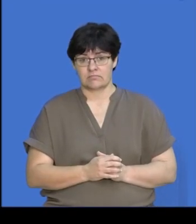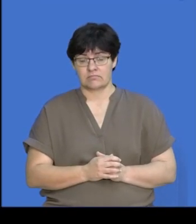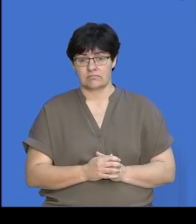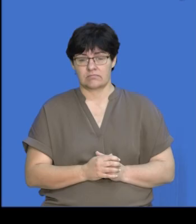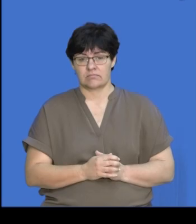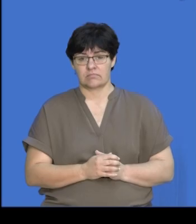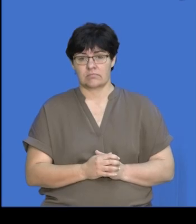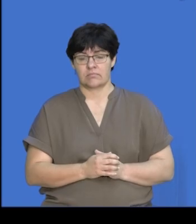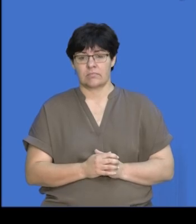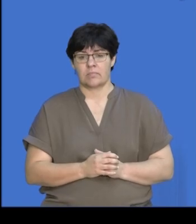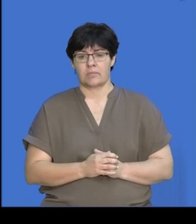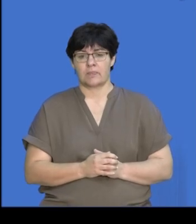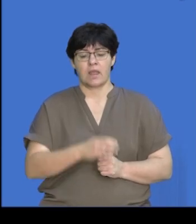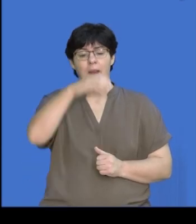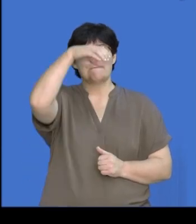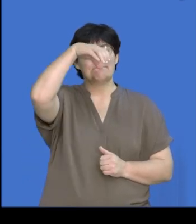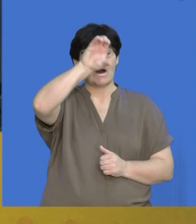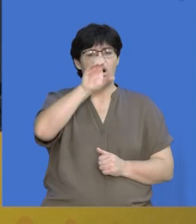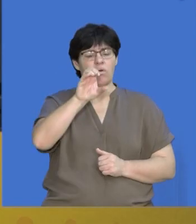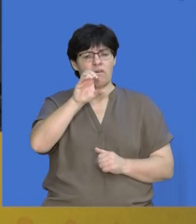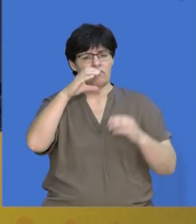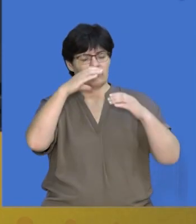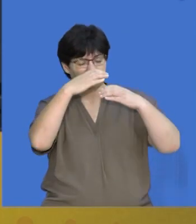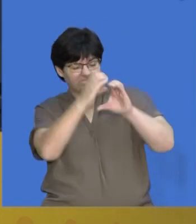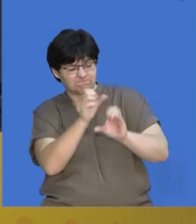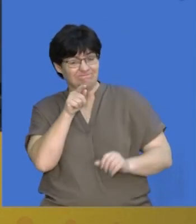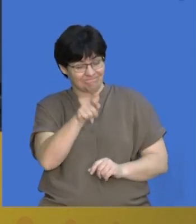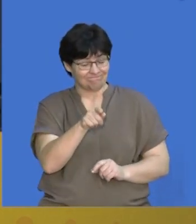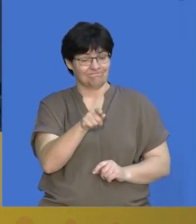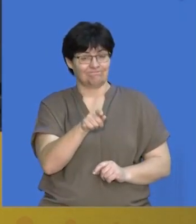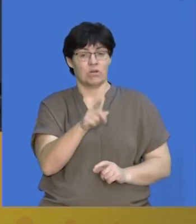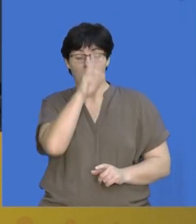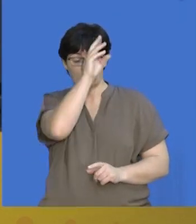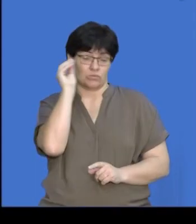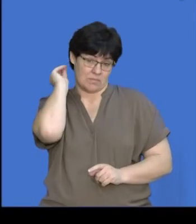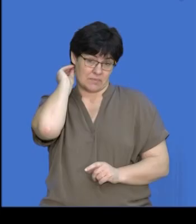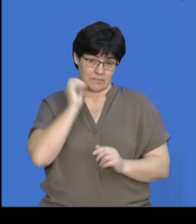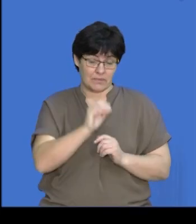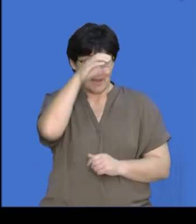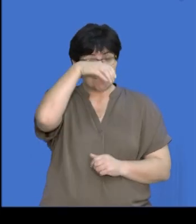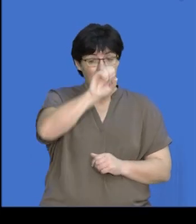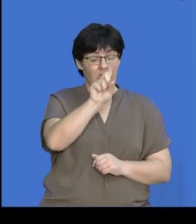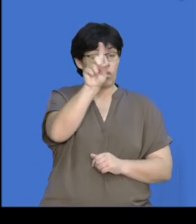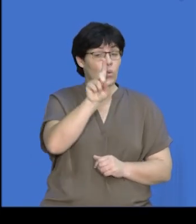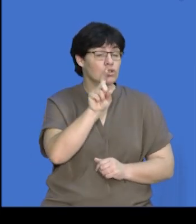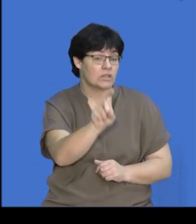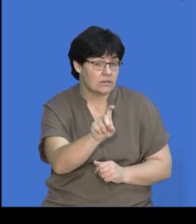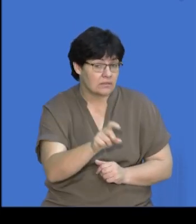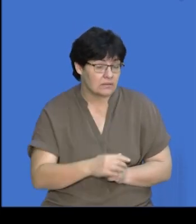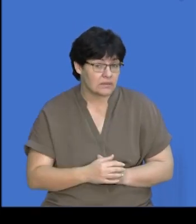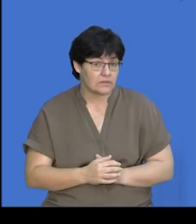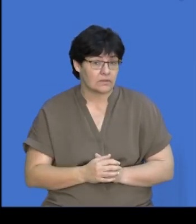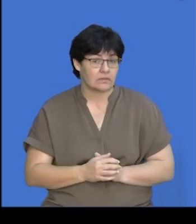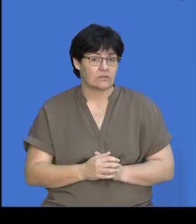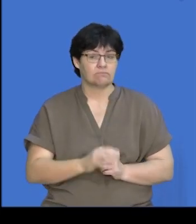Focusing specifically on paragraph questions, remember the following. The paragraph questions are out